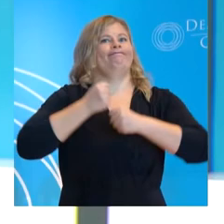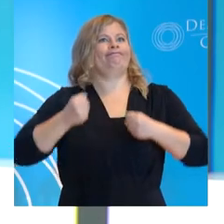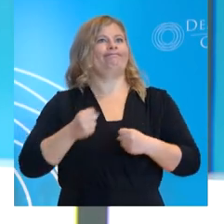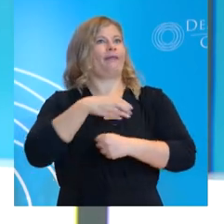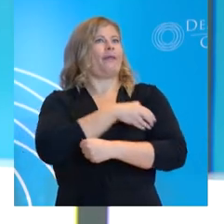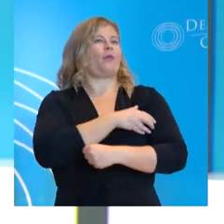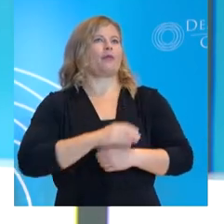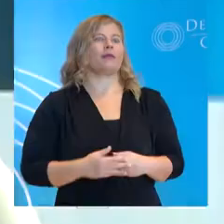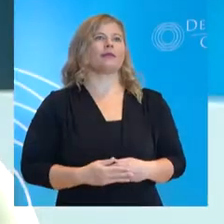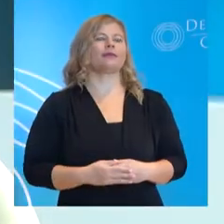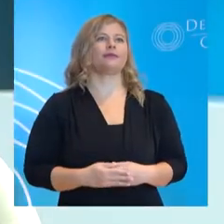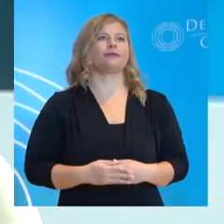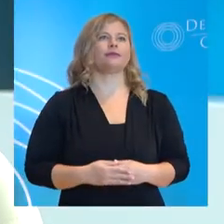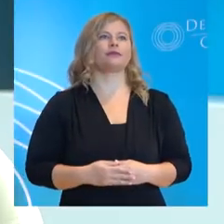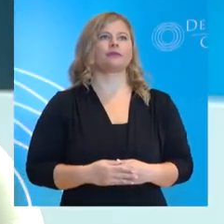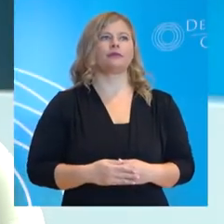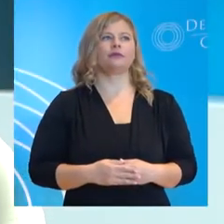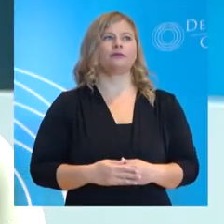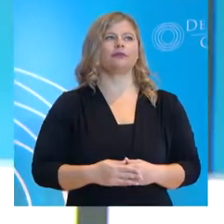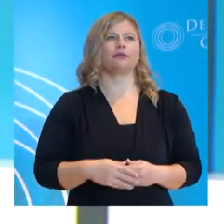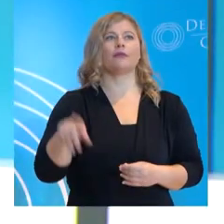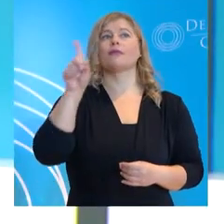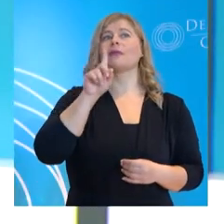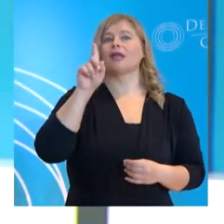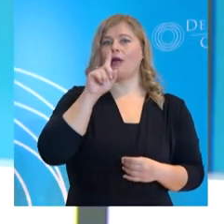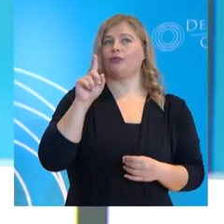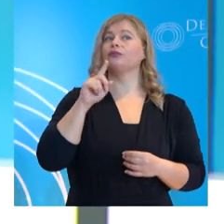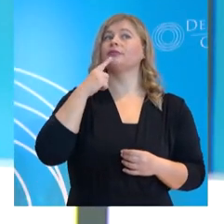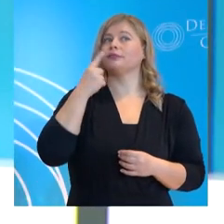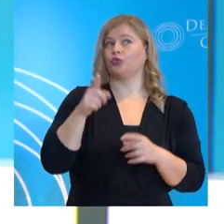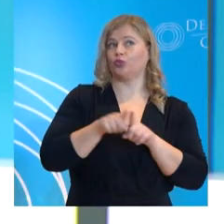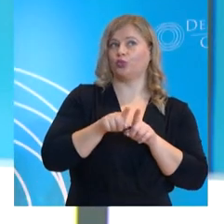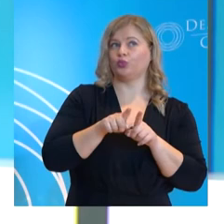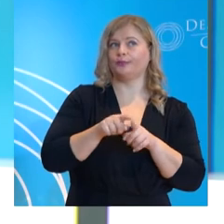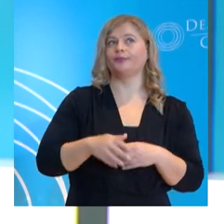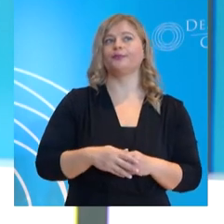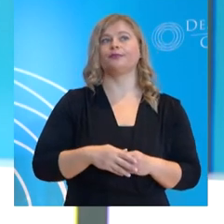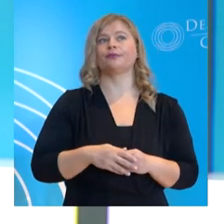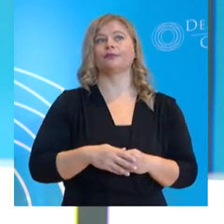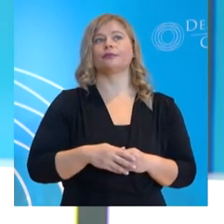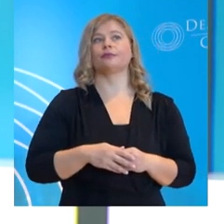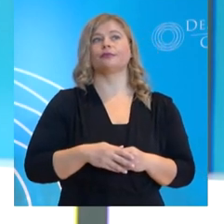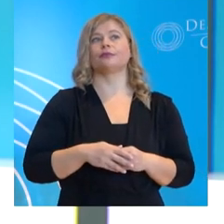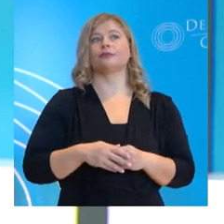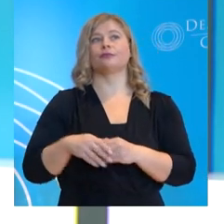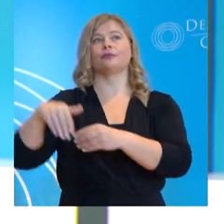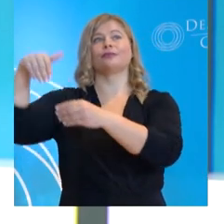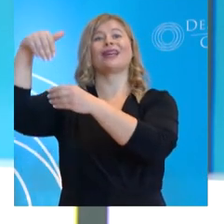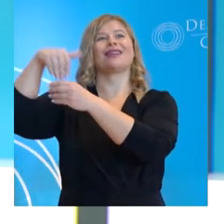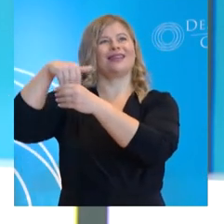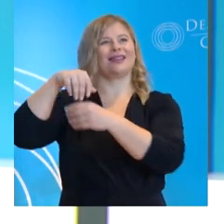I do think so. They have made a very good job at scrutinizing the plans that we have submitted. They're in line with